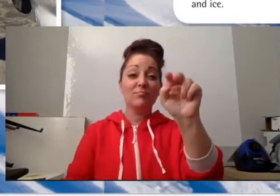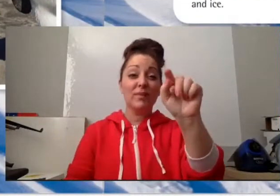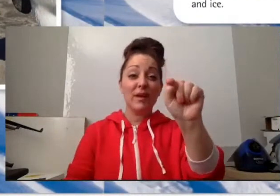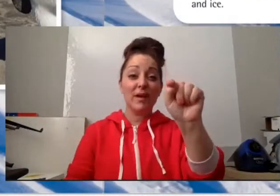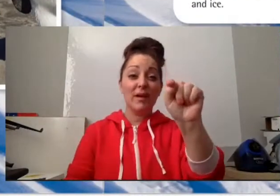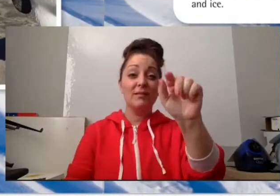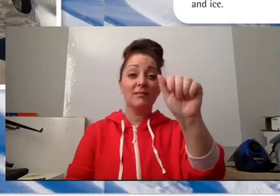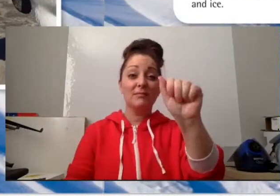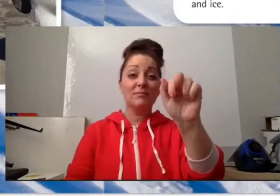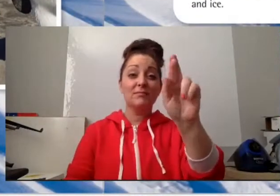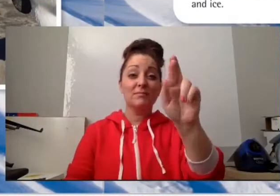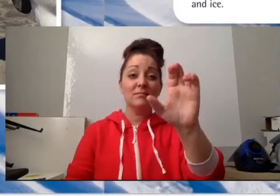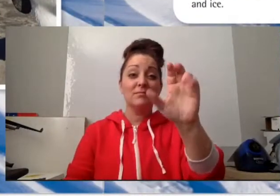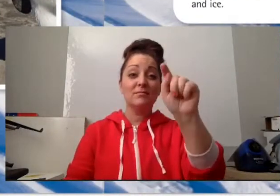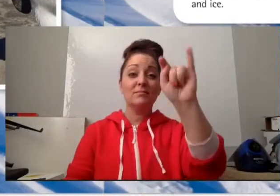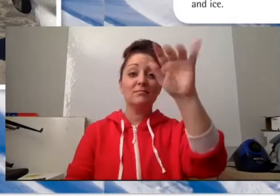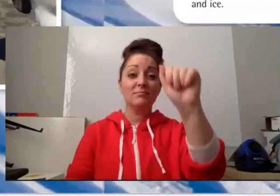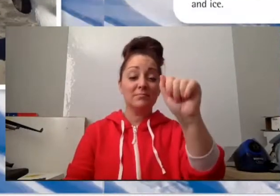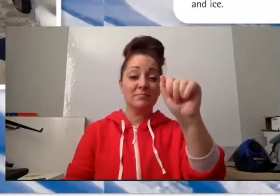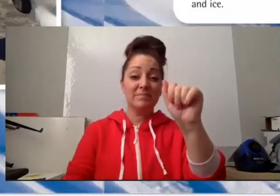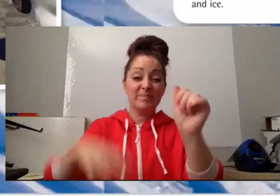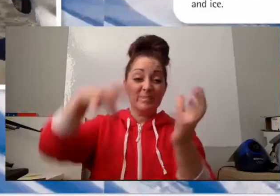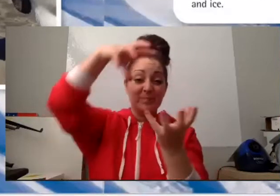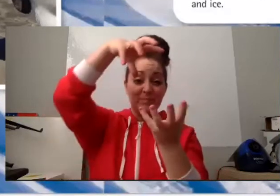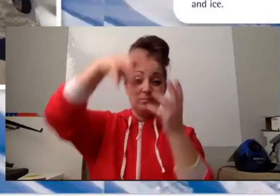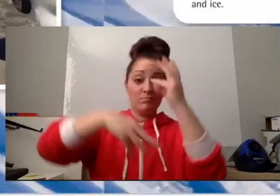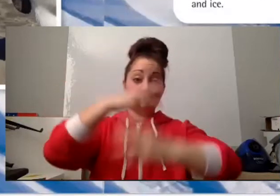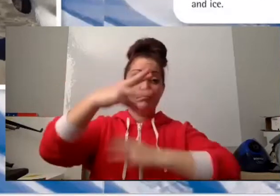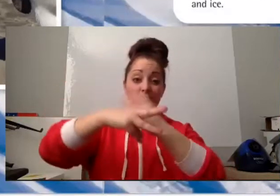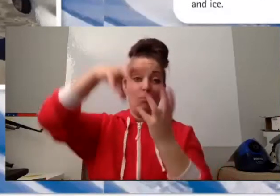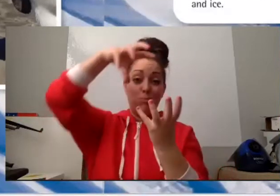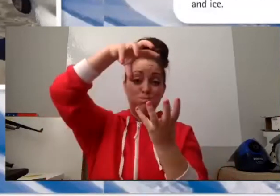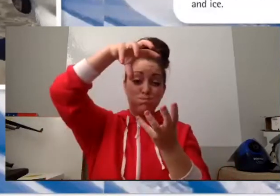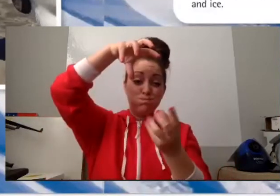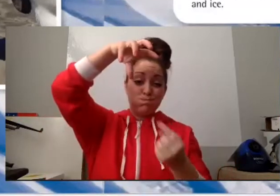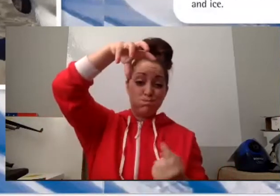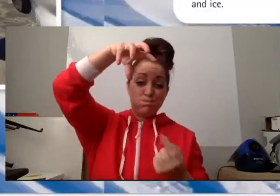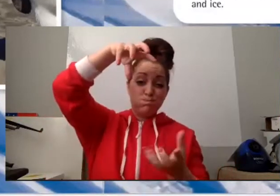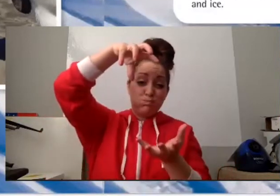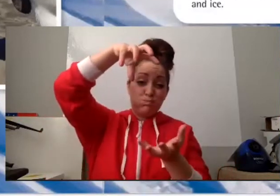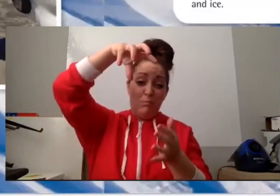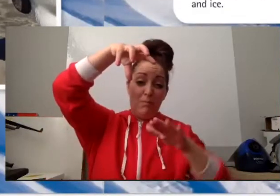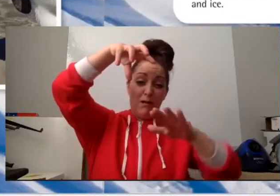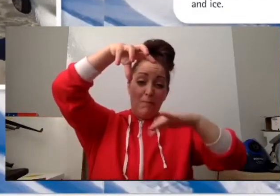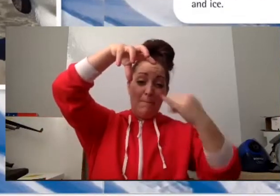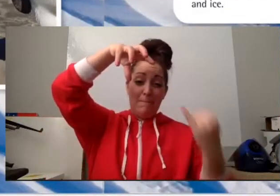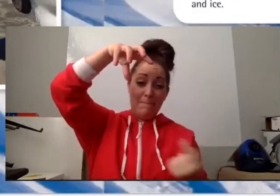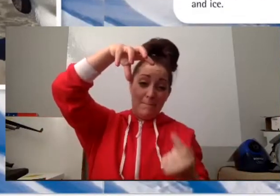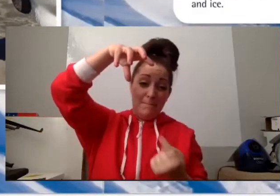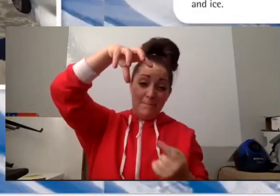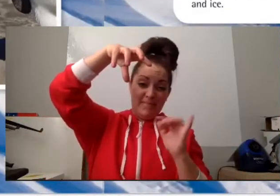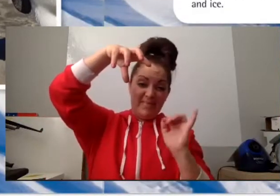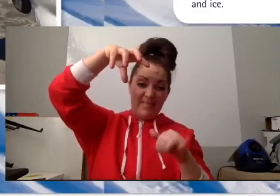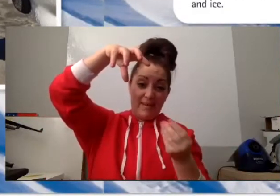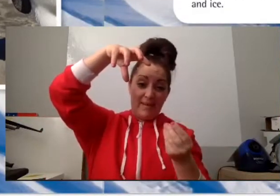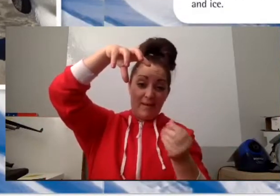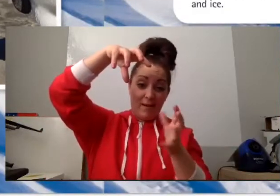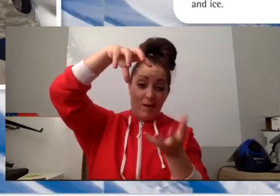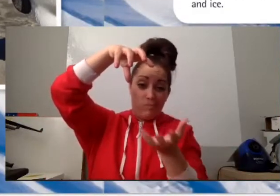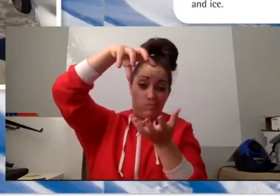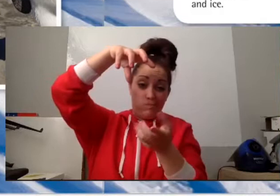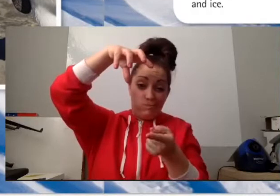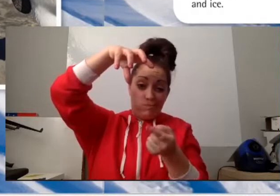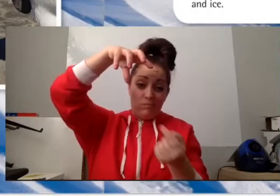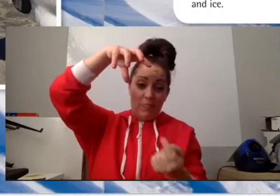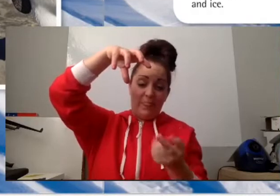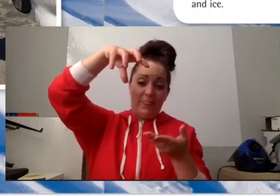Our story this week, it takes place in Antarctica, which is that chunk of land that's at the bottom